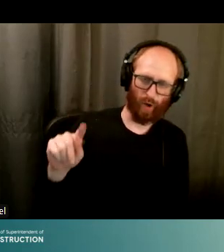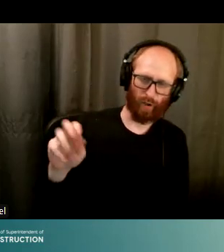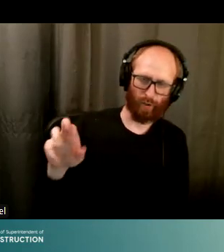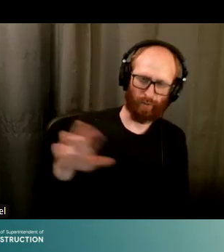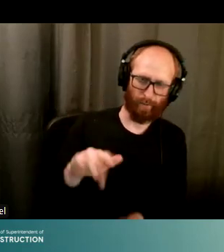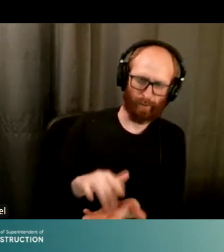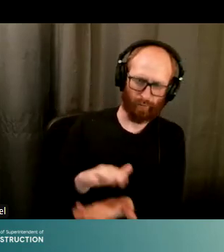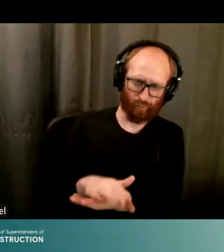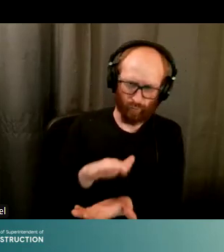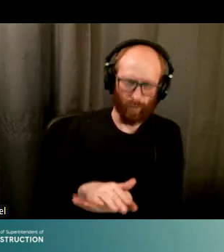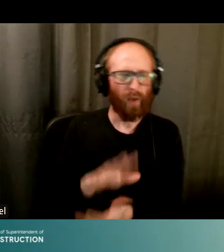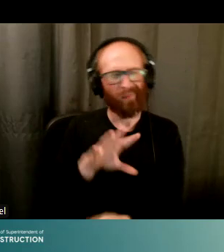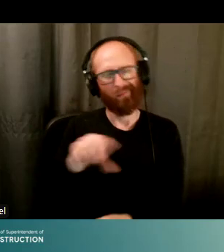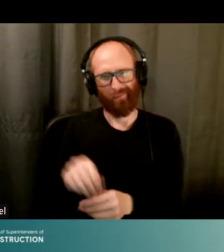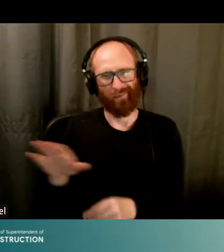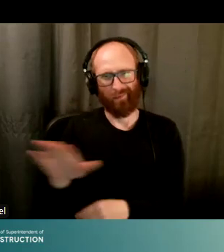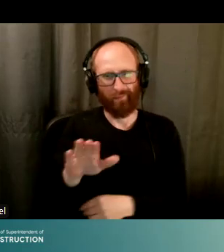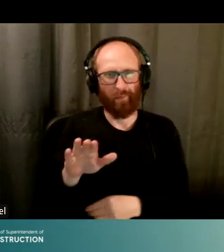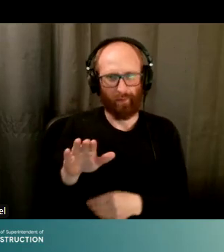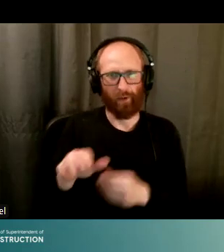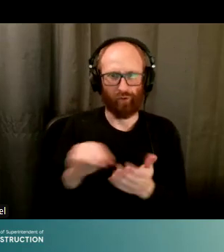student assistance professional model.